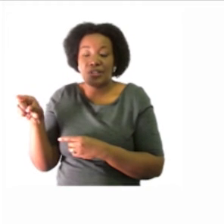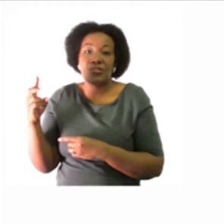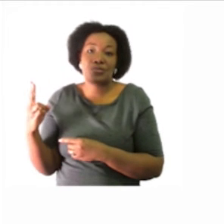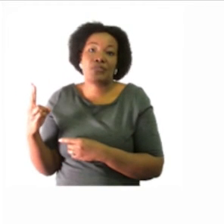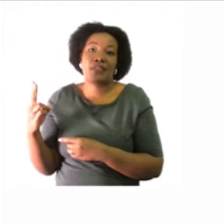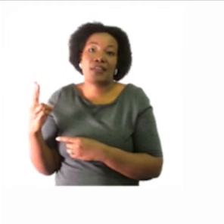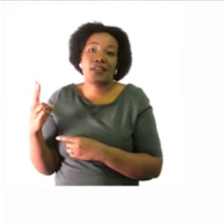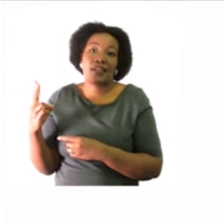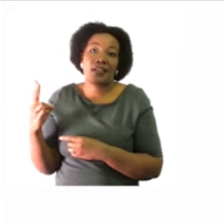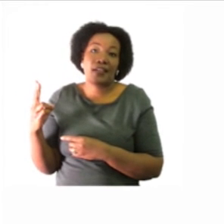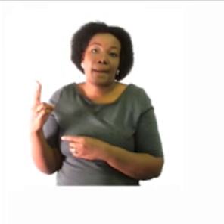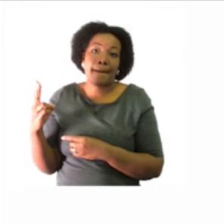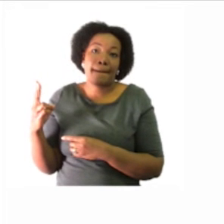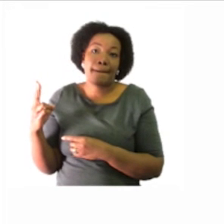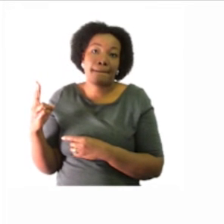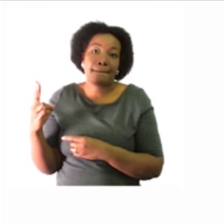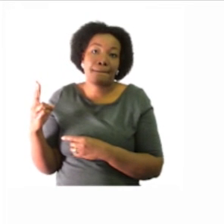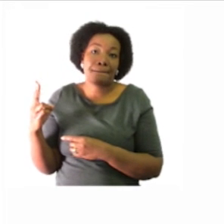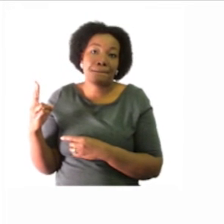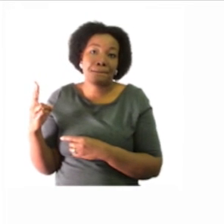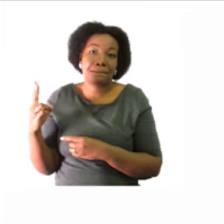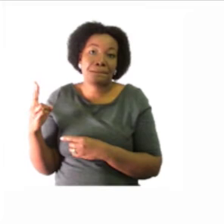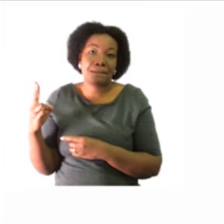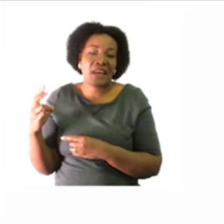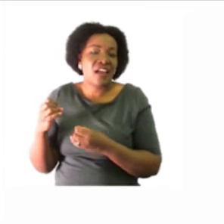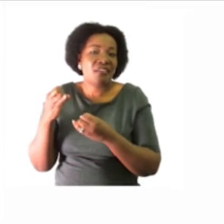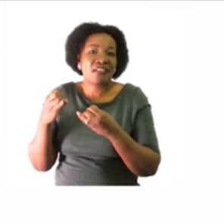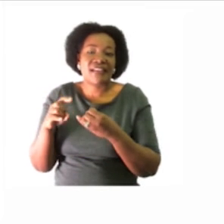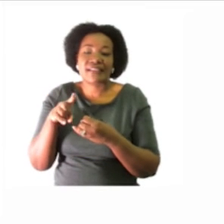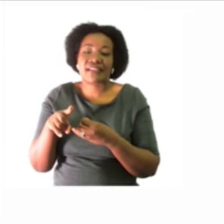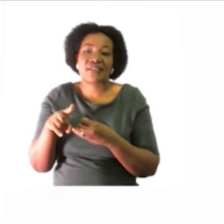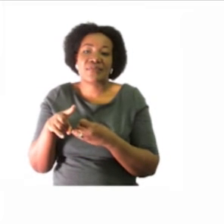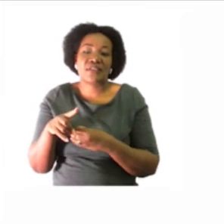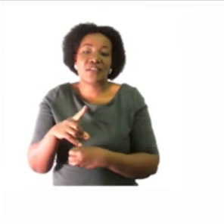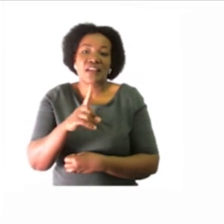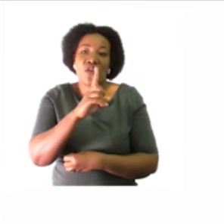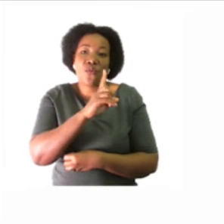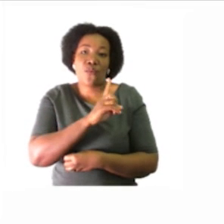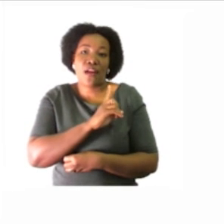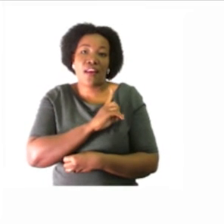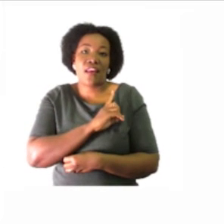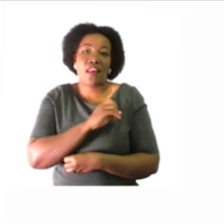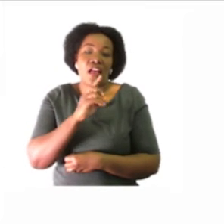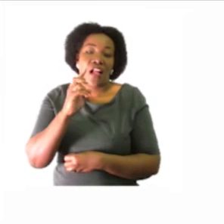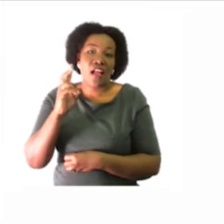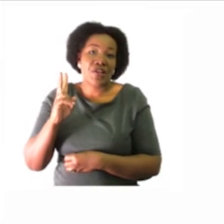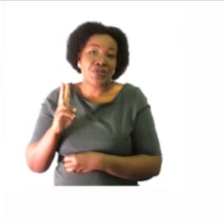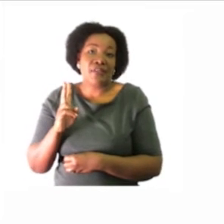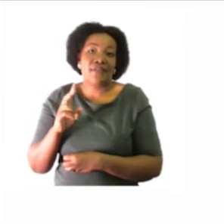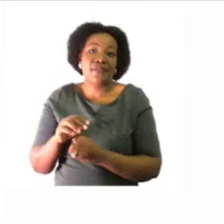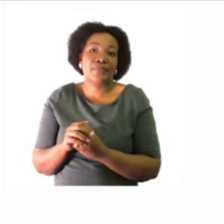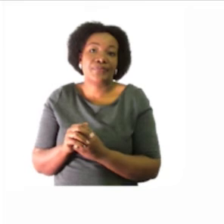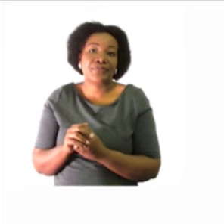is going to be the friend of 10. And then the last answer there, the final answer will be, what do? You